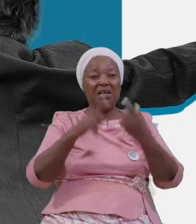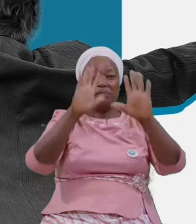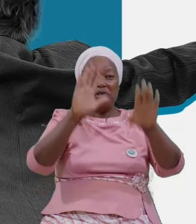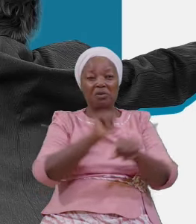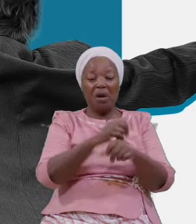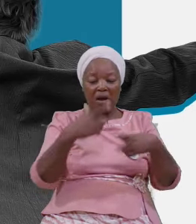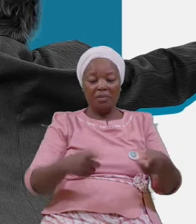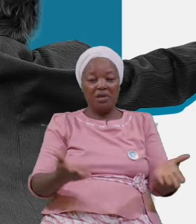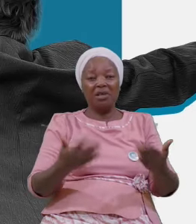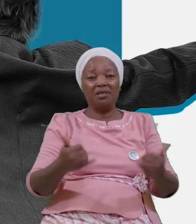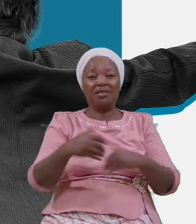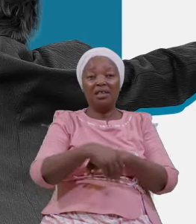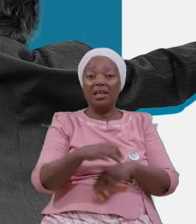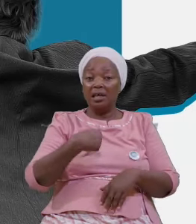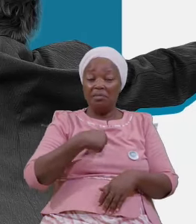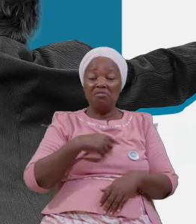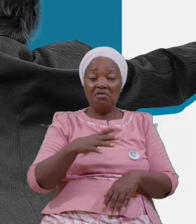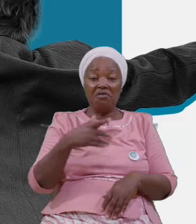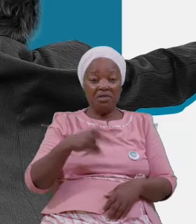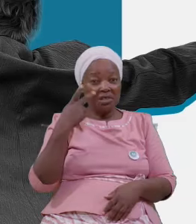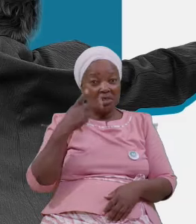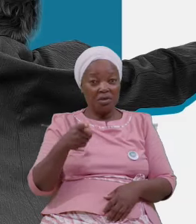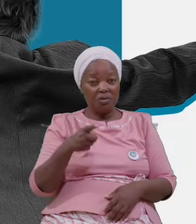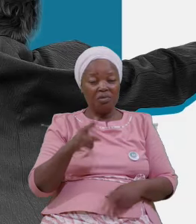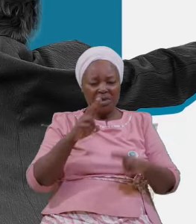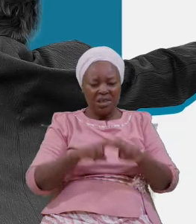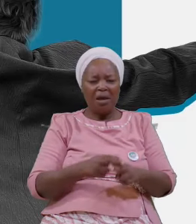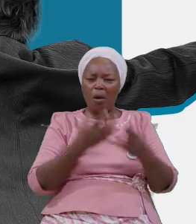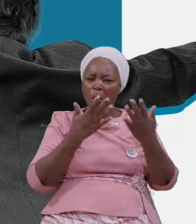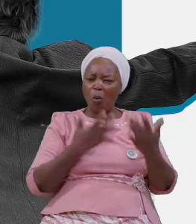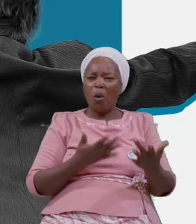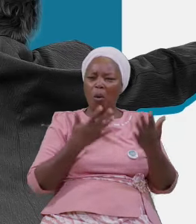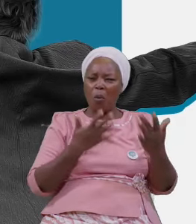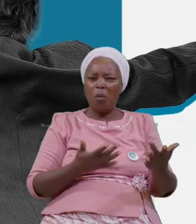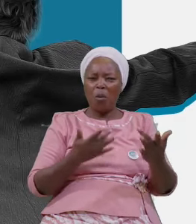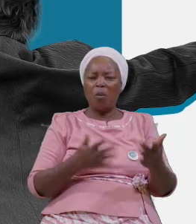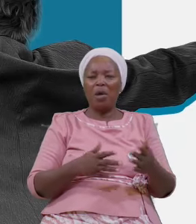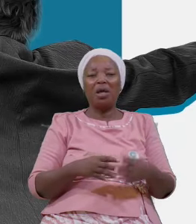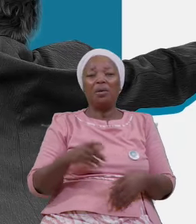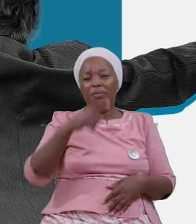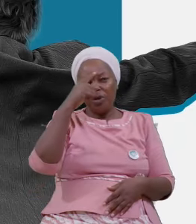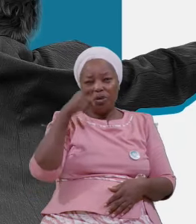you sitting down quietly and waiting. You are expecting something from heaven.